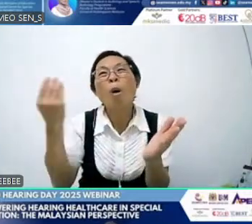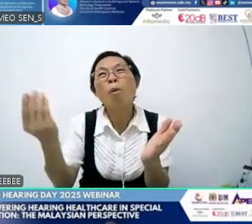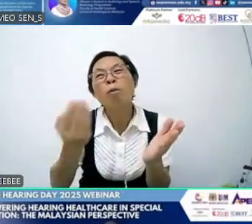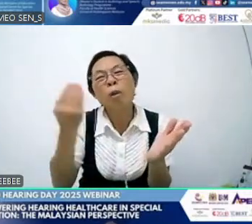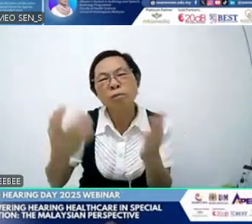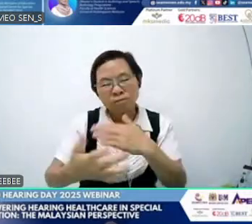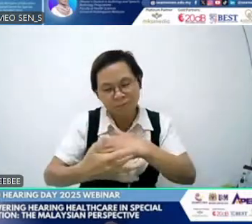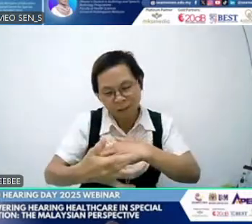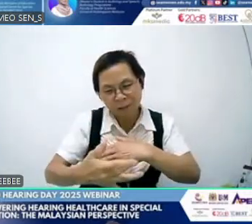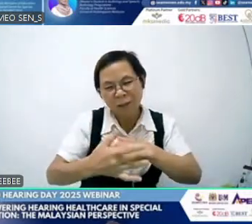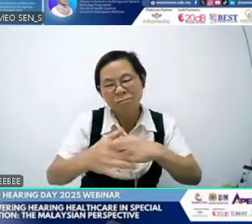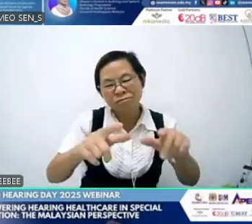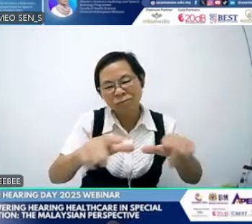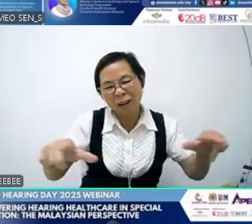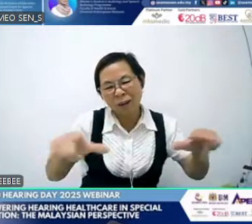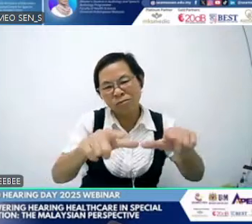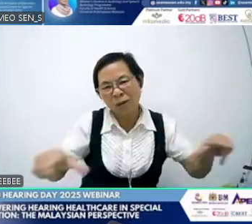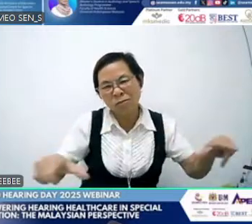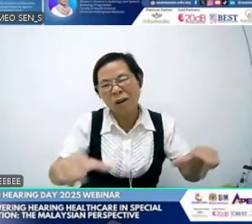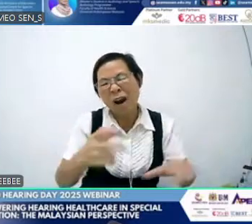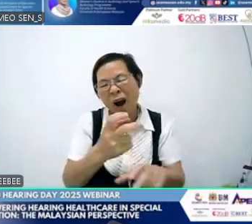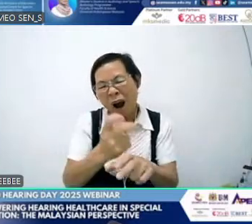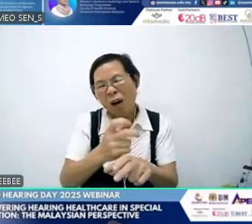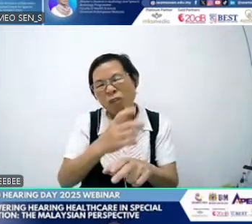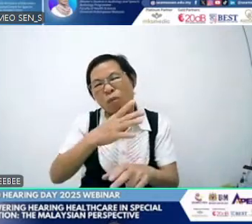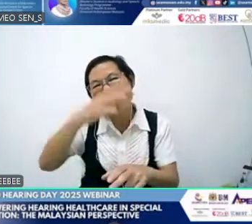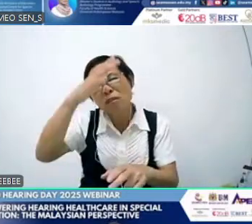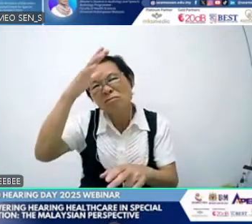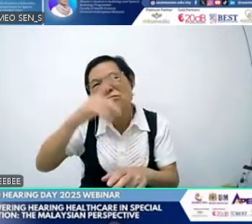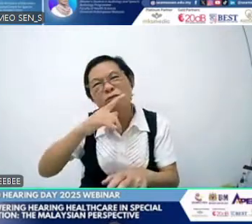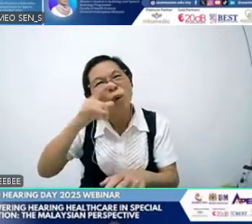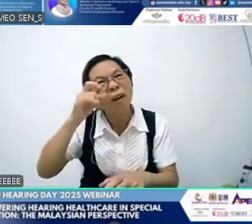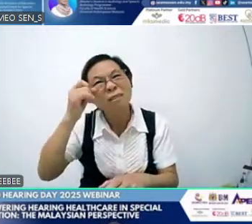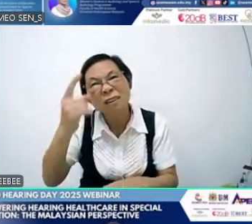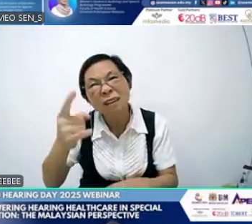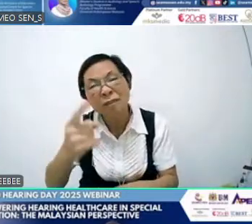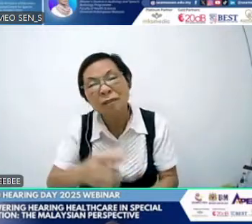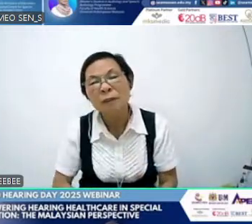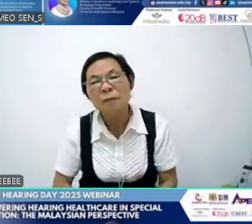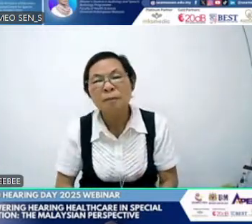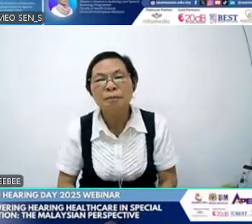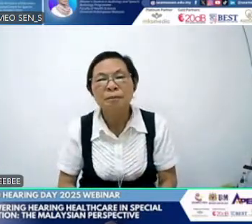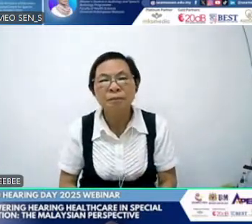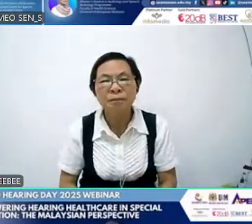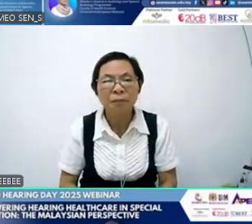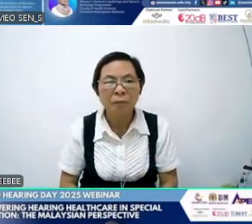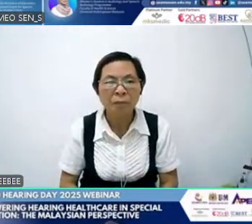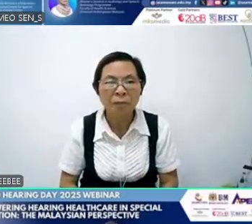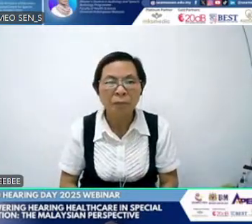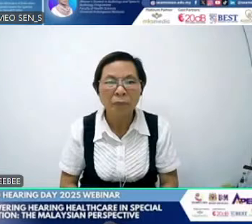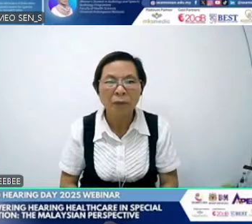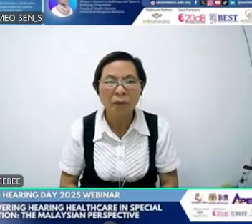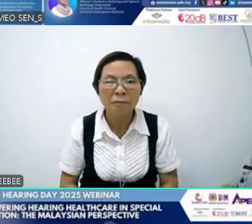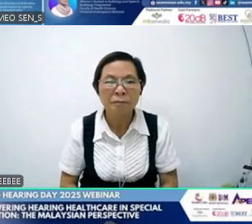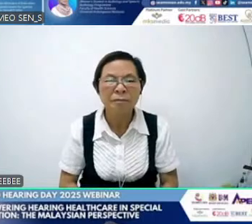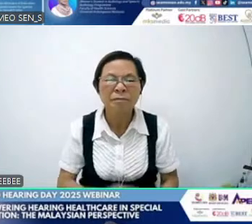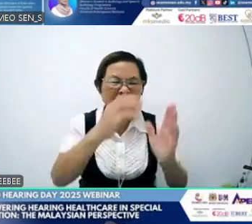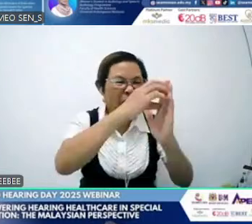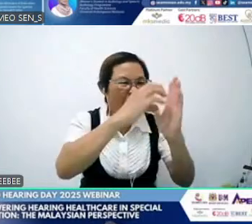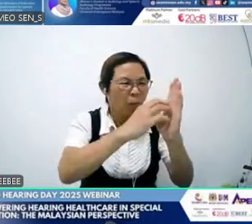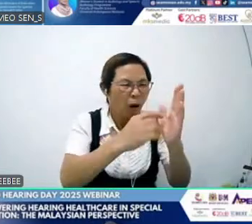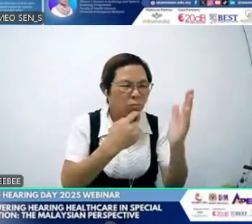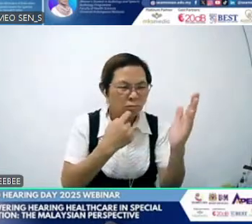technical language that can be hard to lack visuals, making instruction difficult to